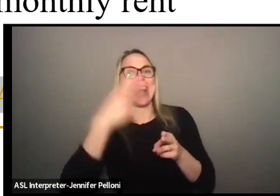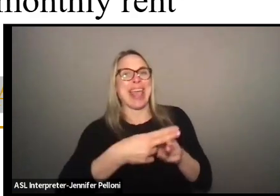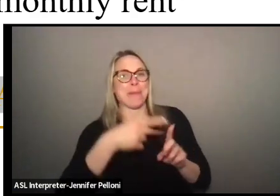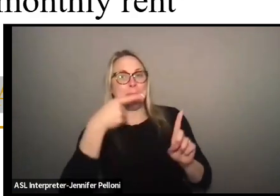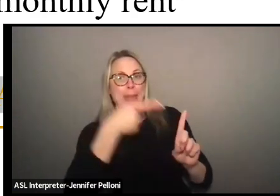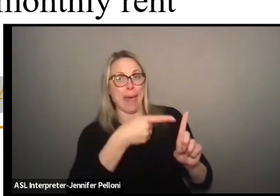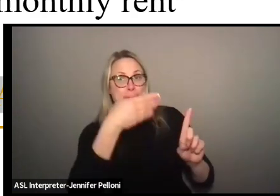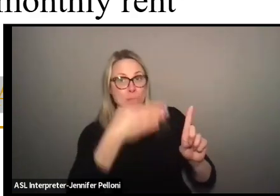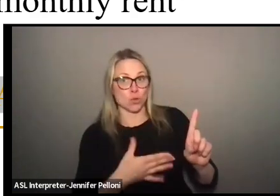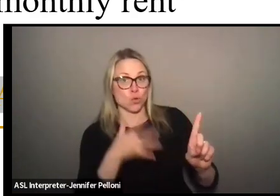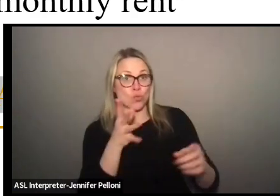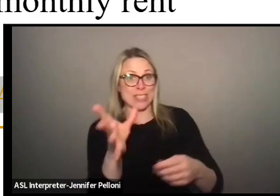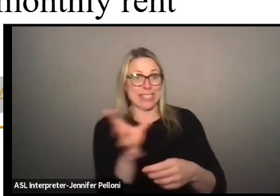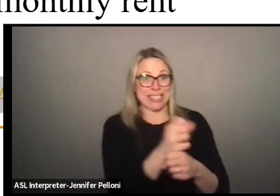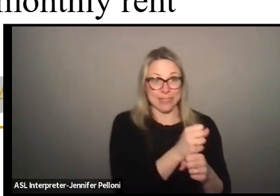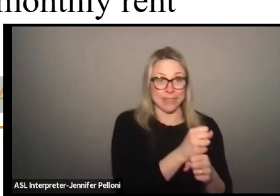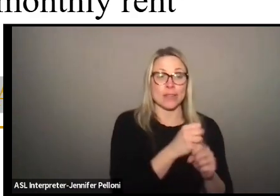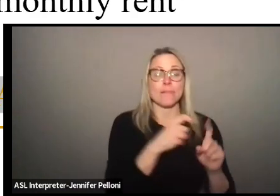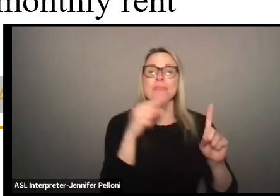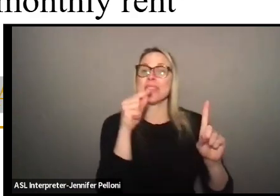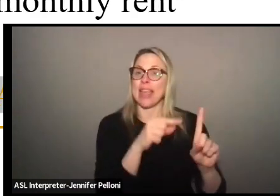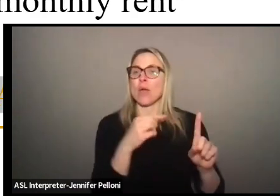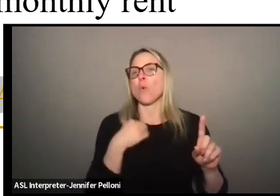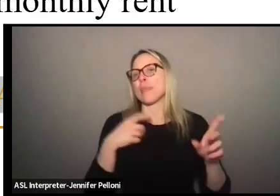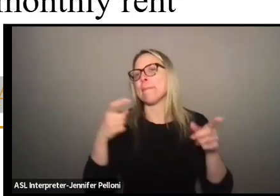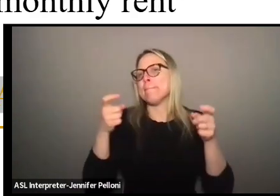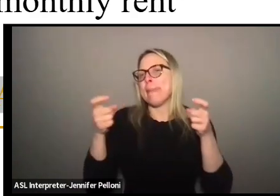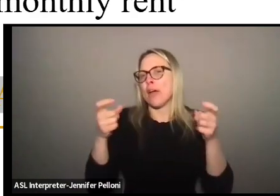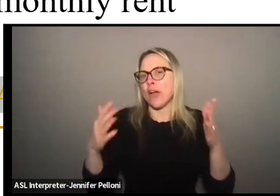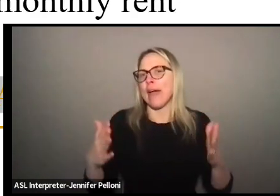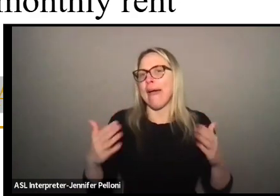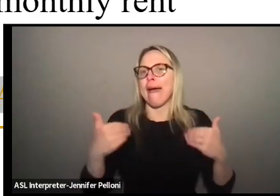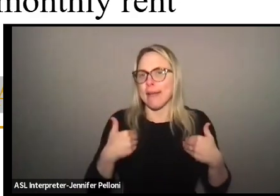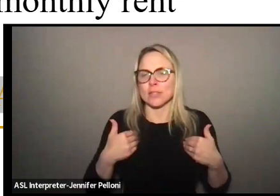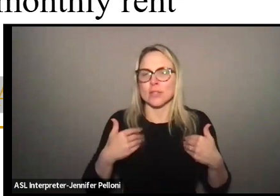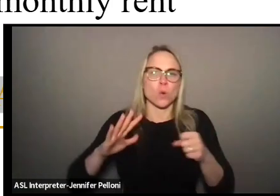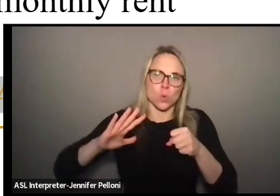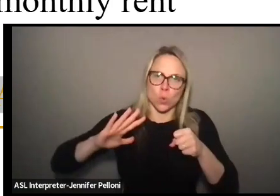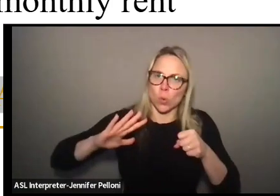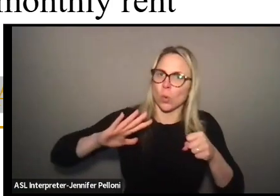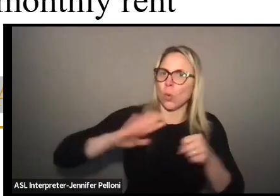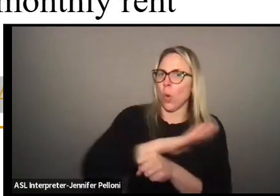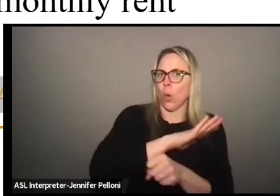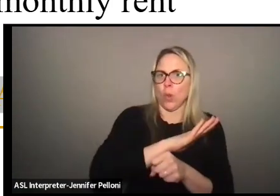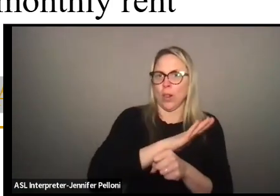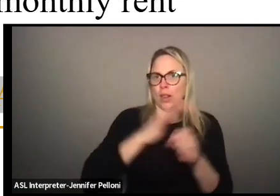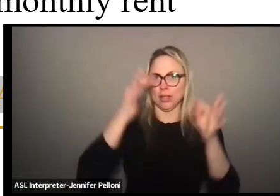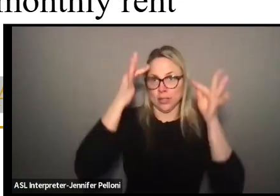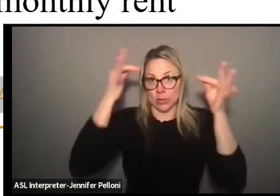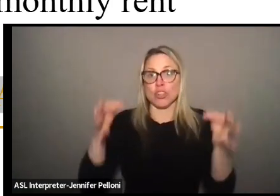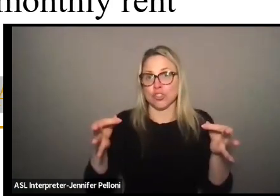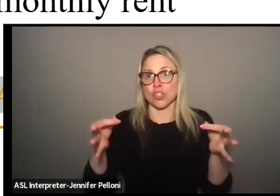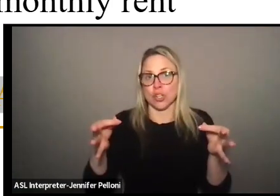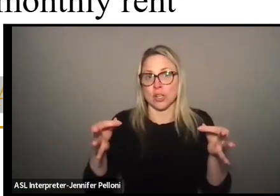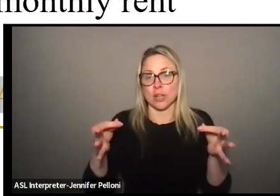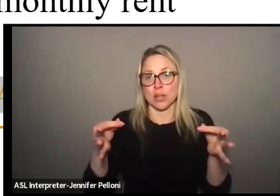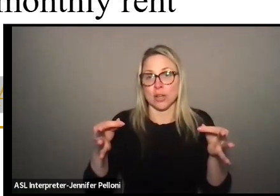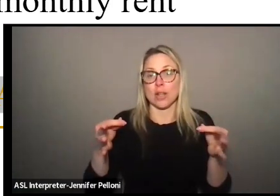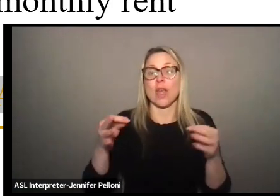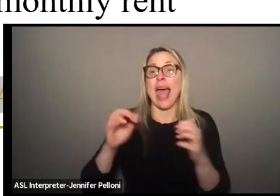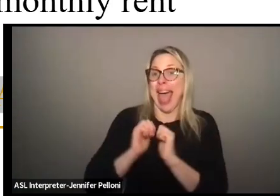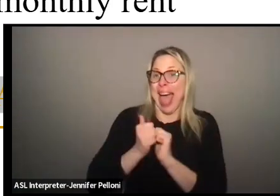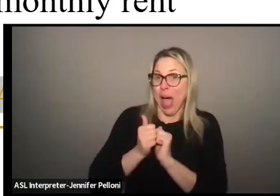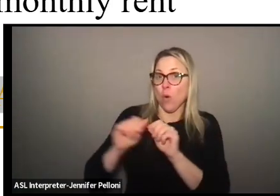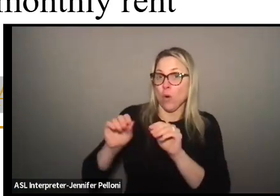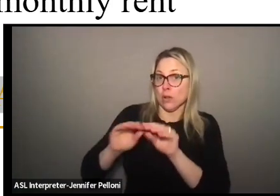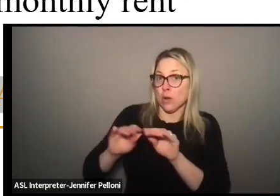the trustee has, or the manager has, total discretion when making disbursements